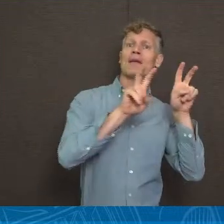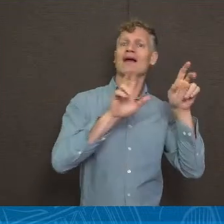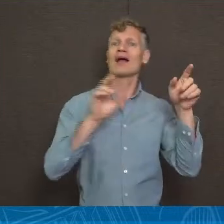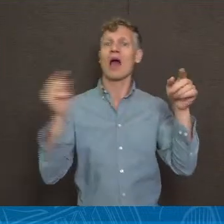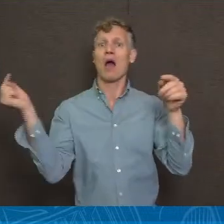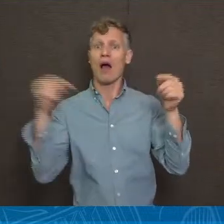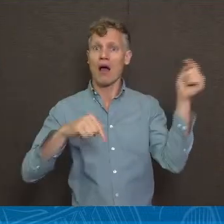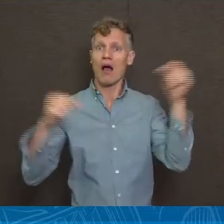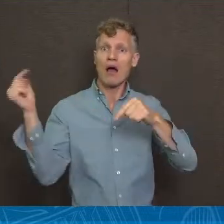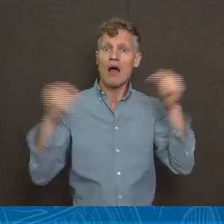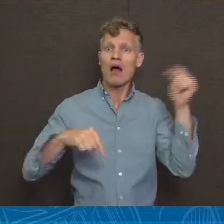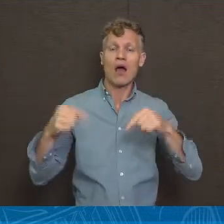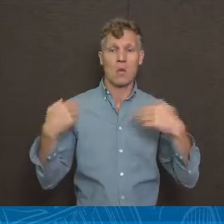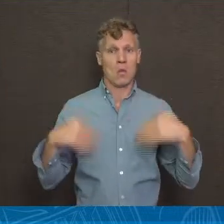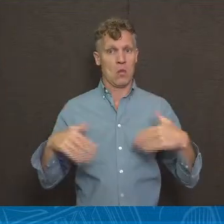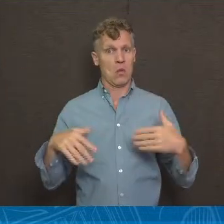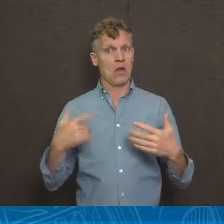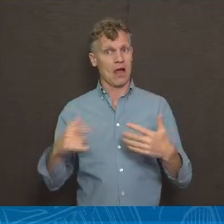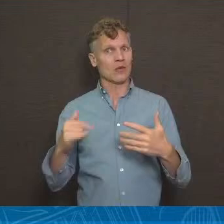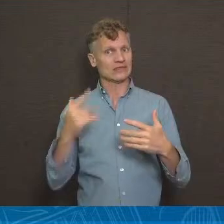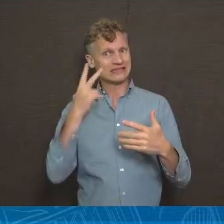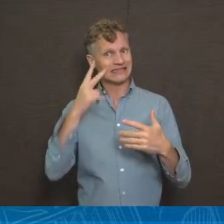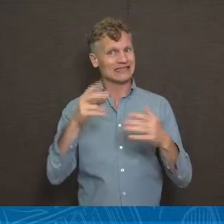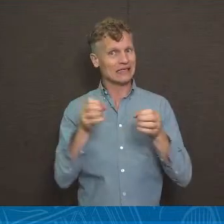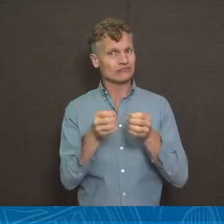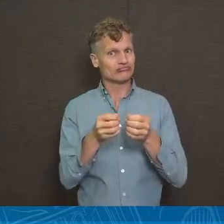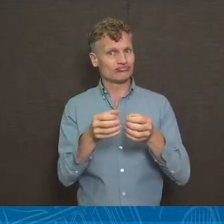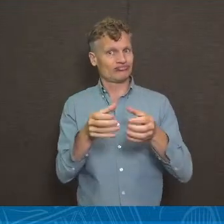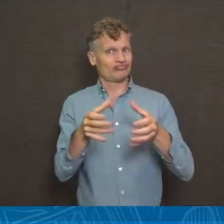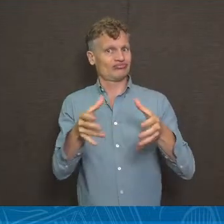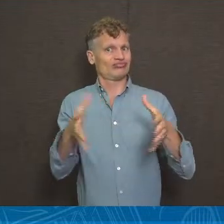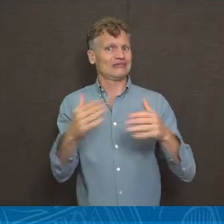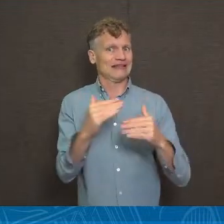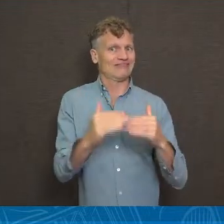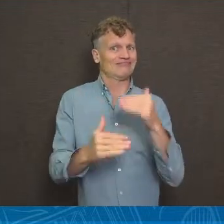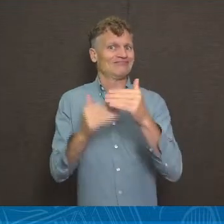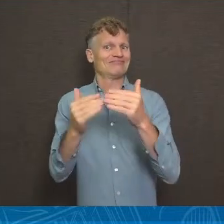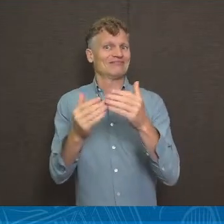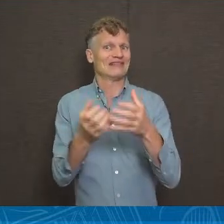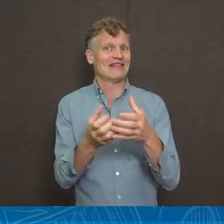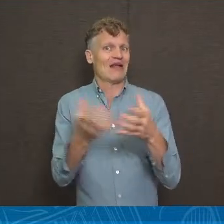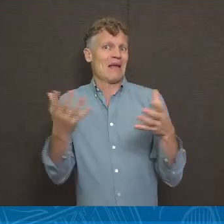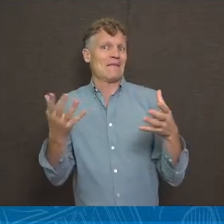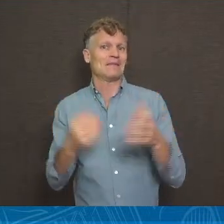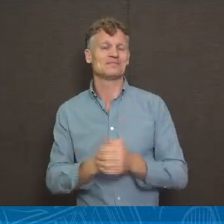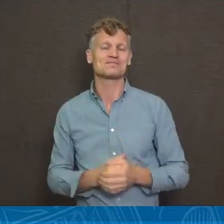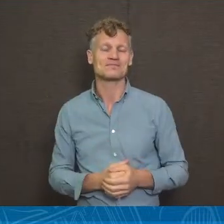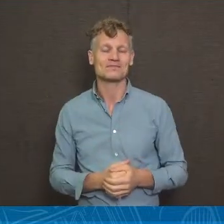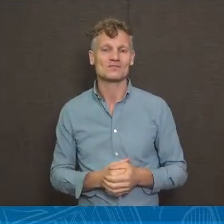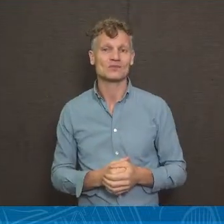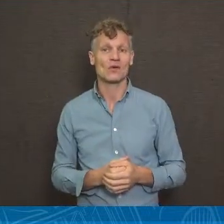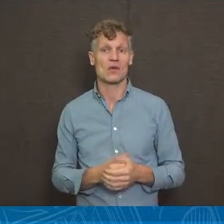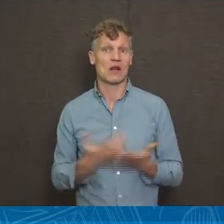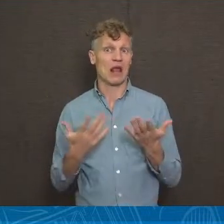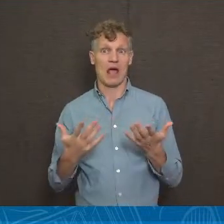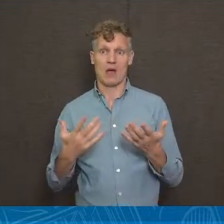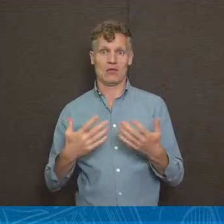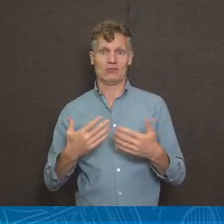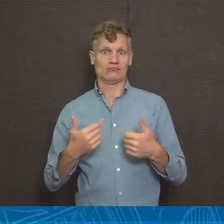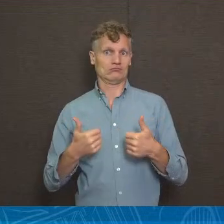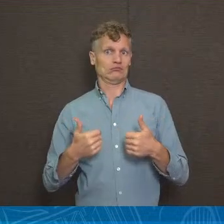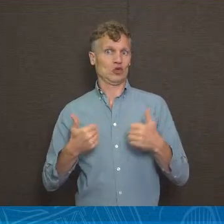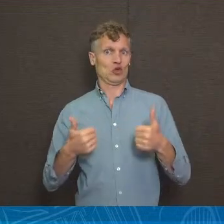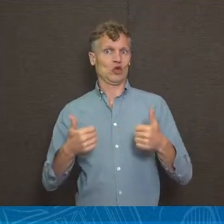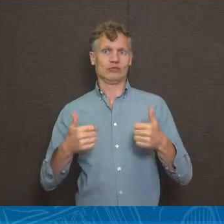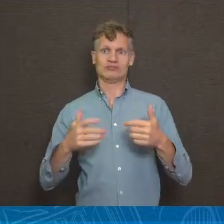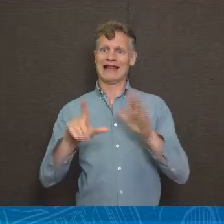reduction, embedding resilience into your legal frameworks and the fact that you can actually do that. I